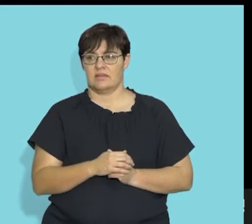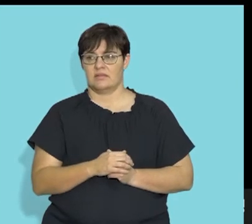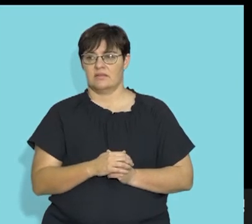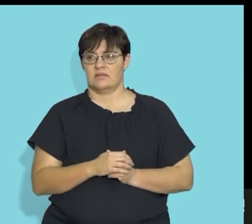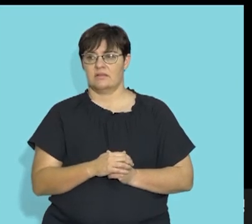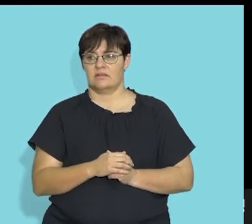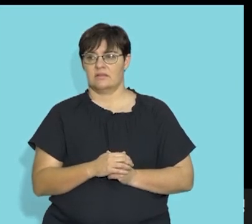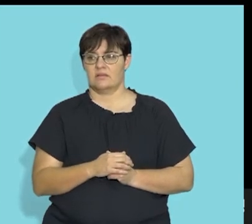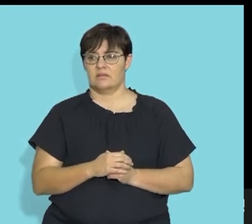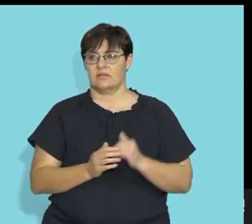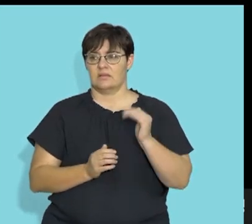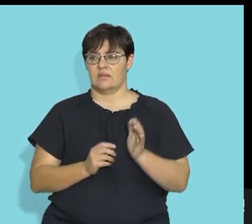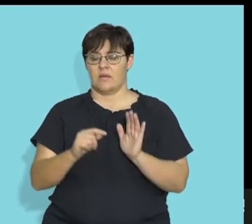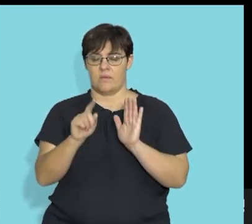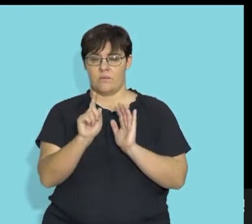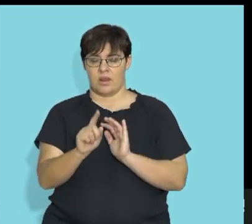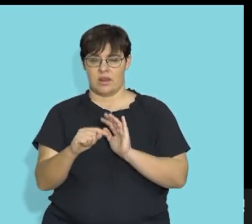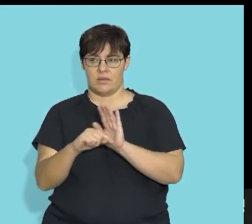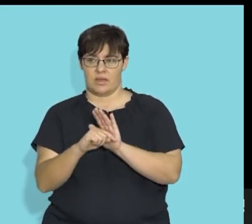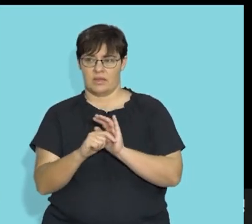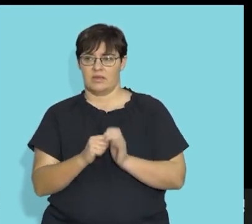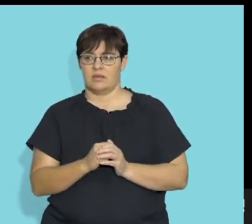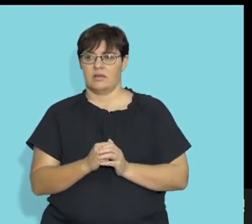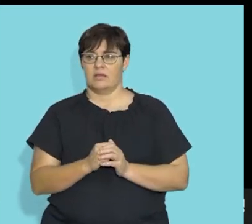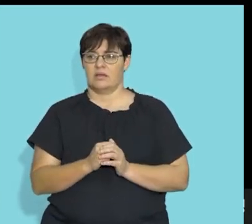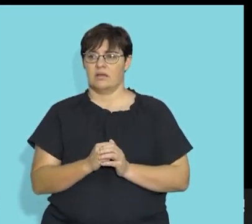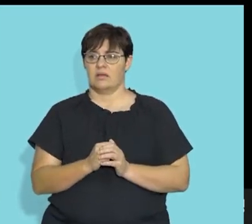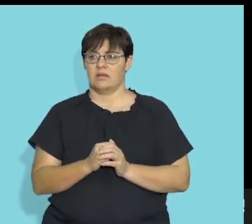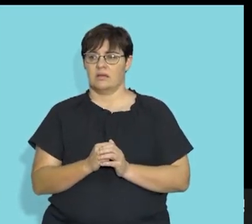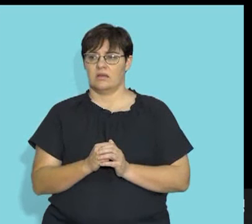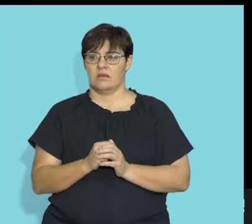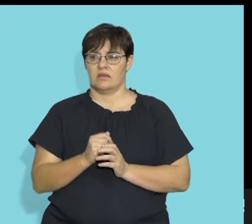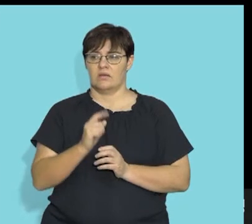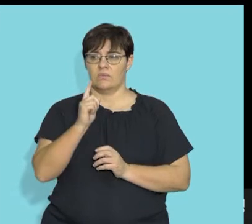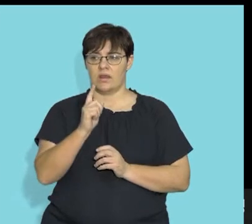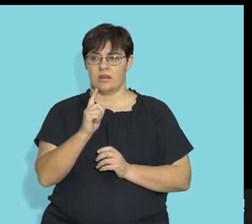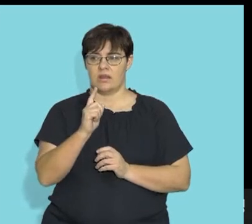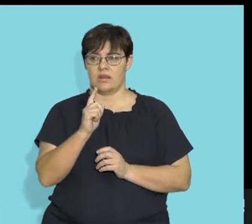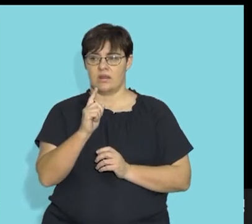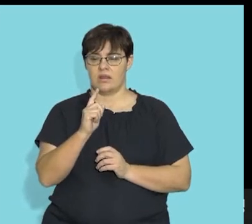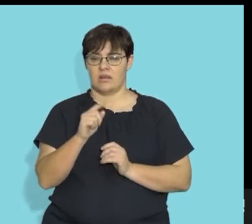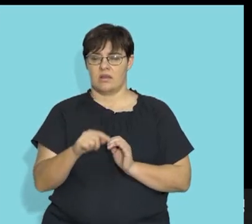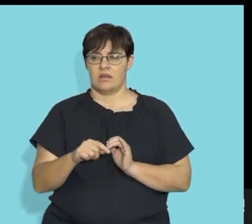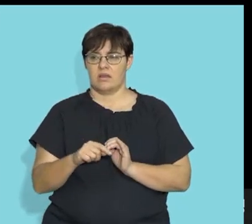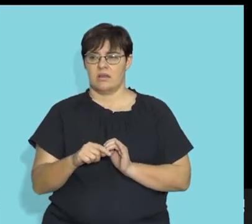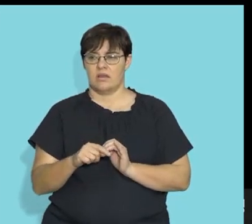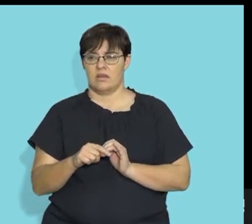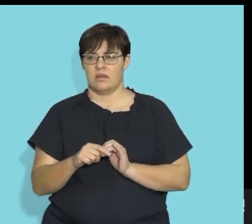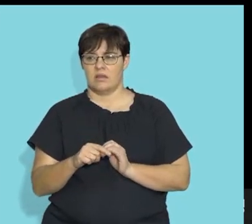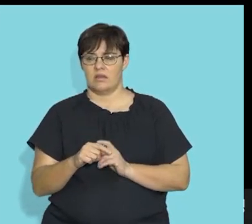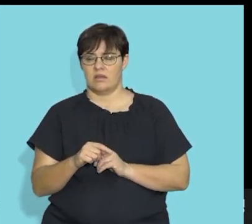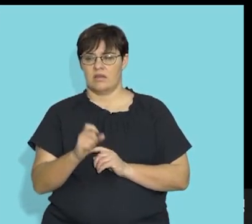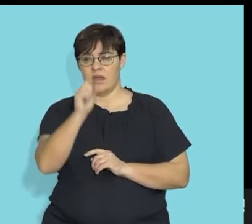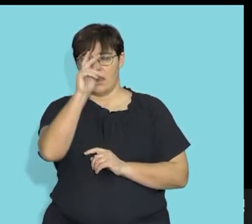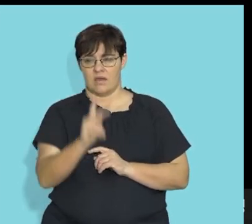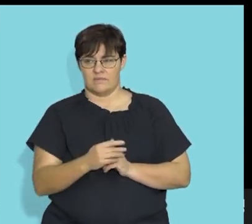5/8 over 1 minus a half. Sorry, the